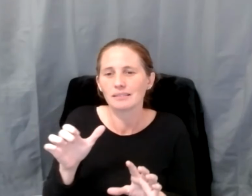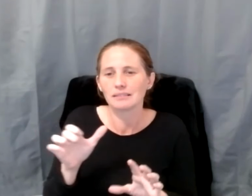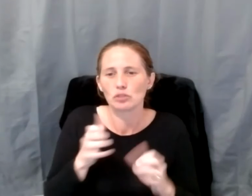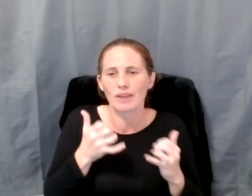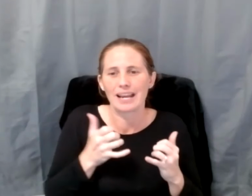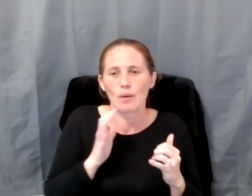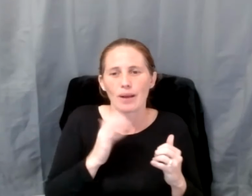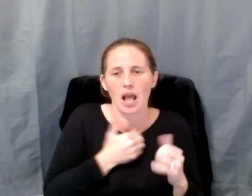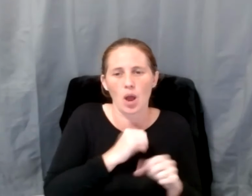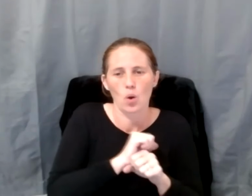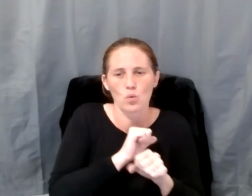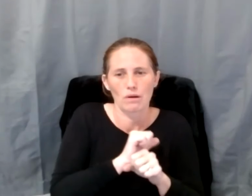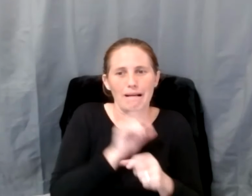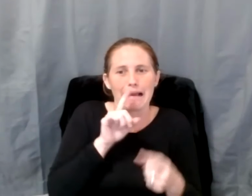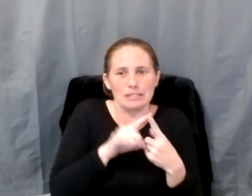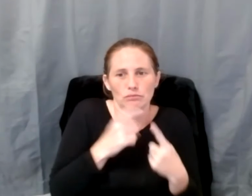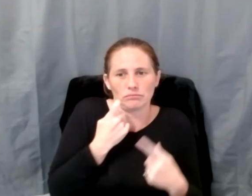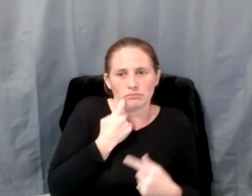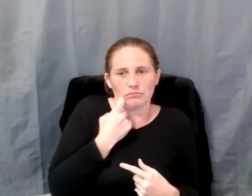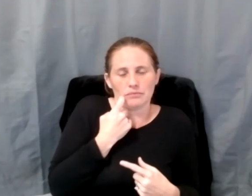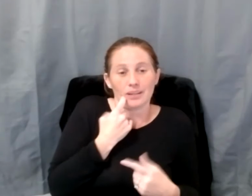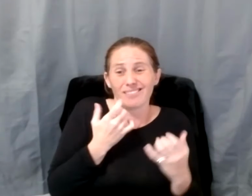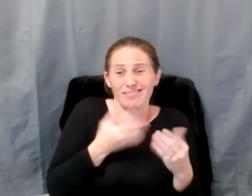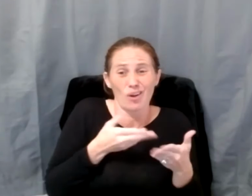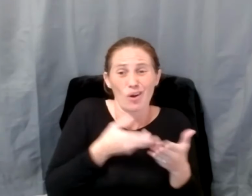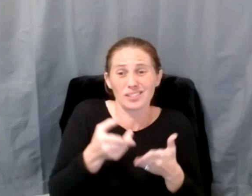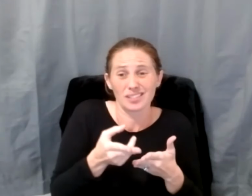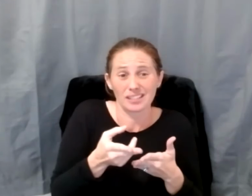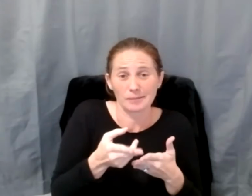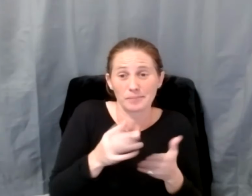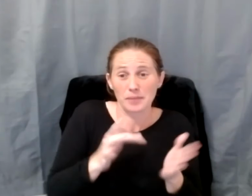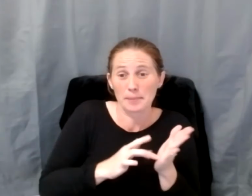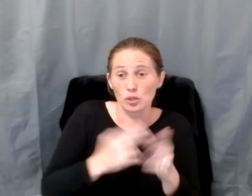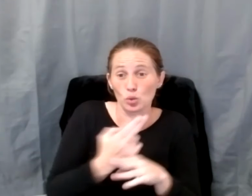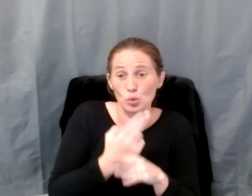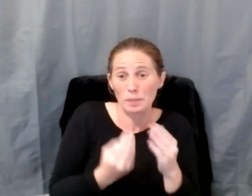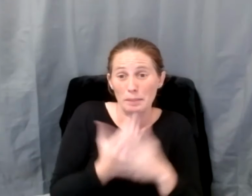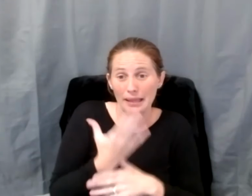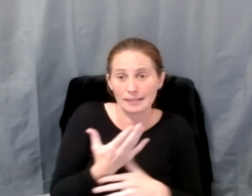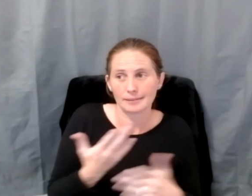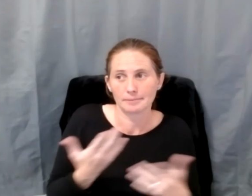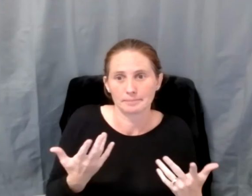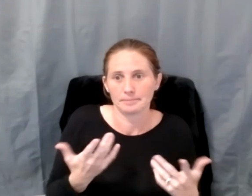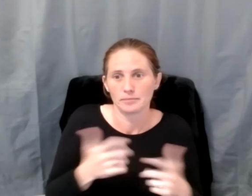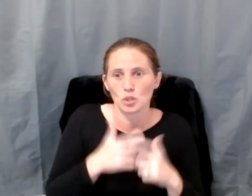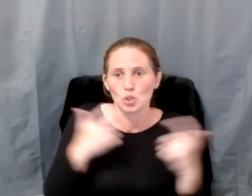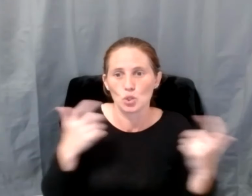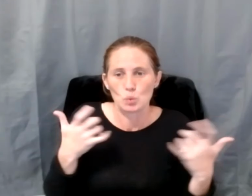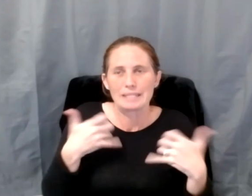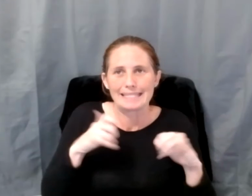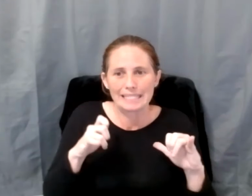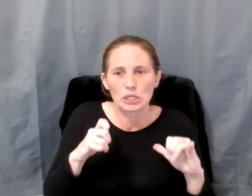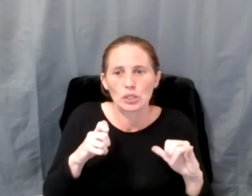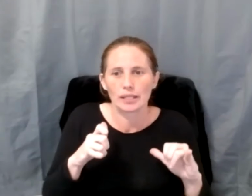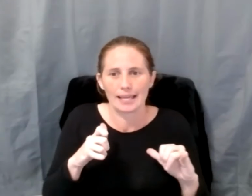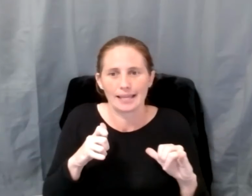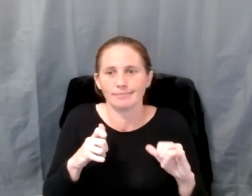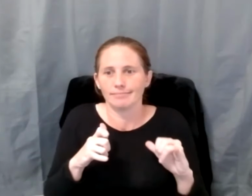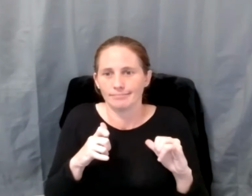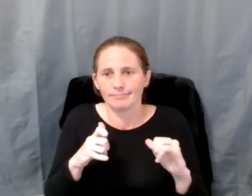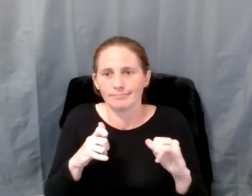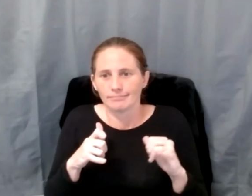own work until, uh, until this moment. And to be honest with you, actually medicinal use of plants is, is a huge, it's still a very prominent thing in Mauritius